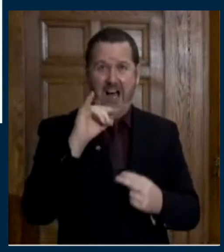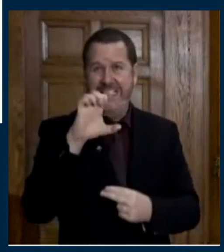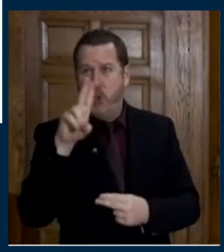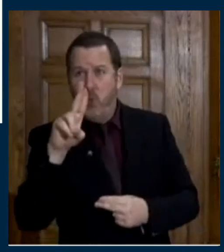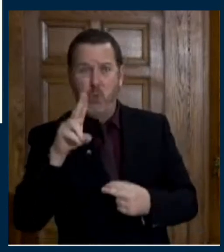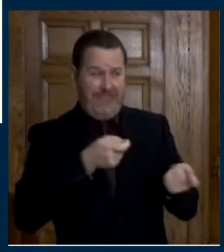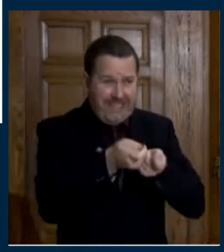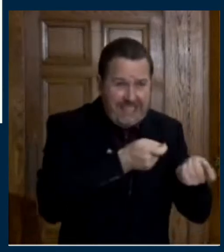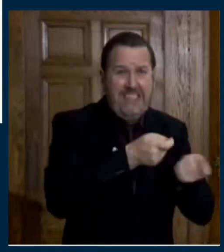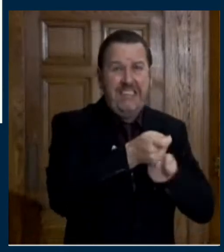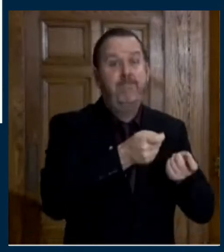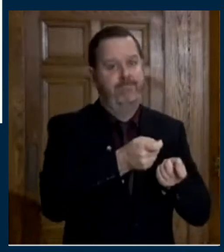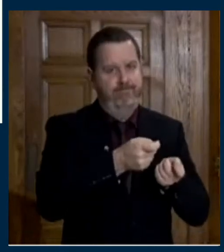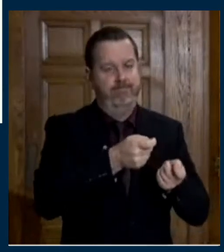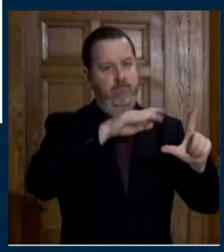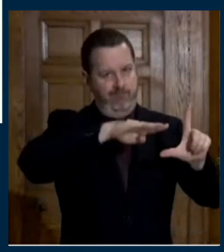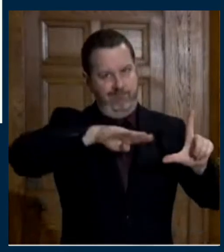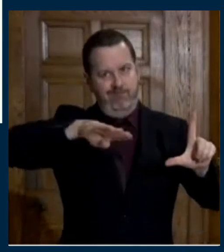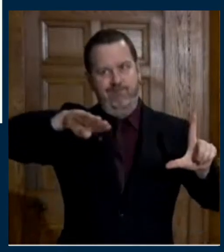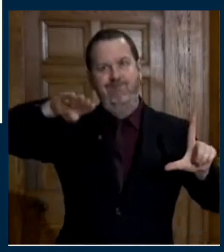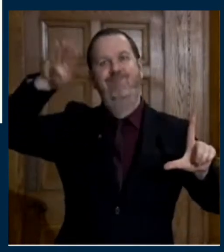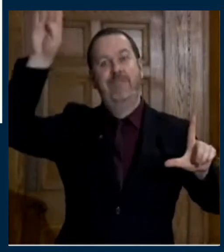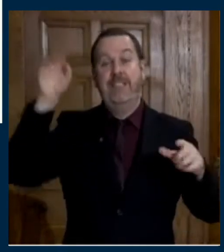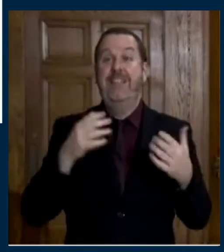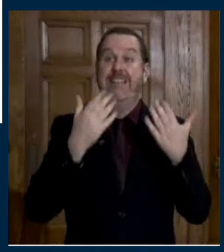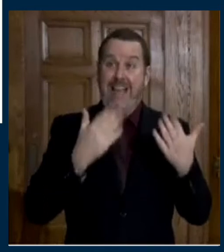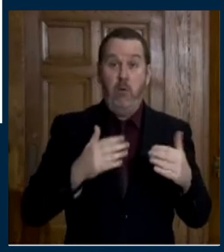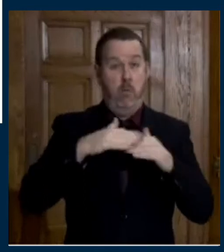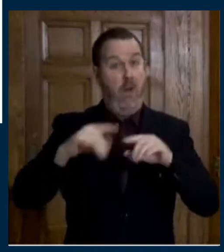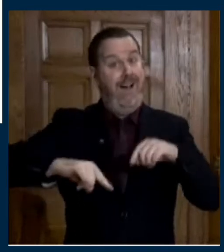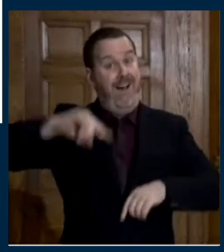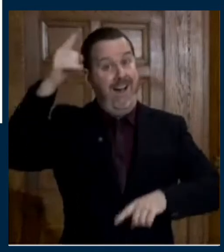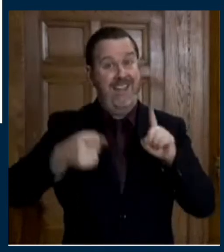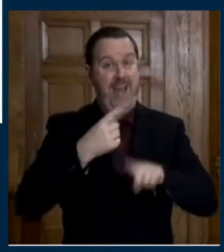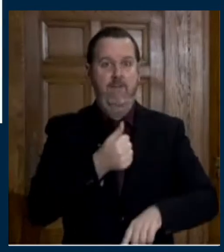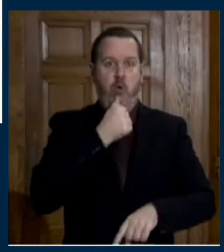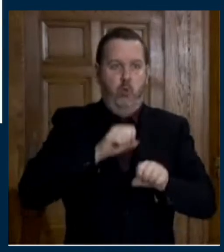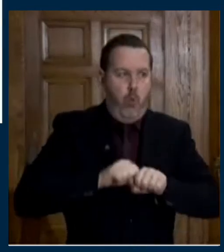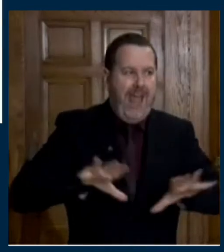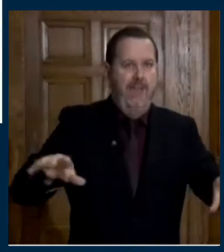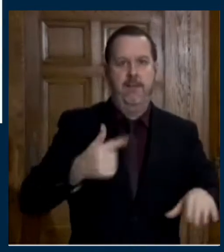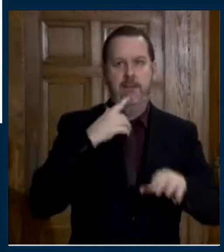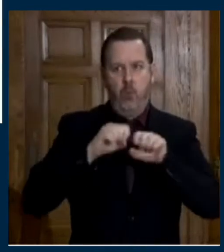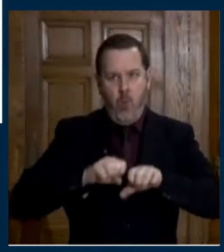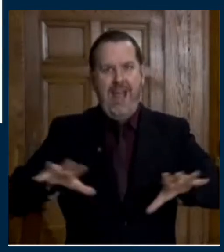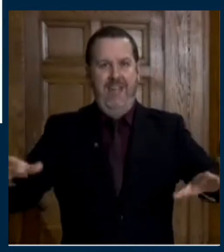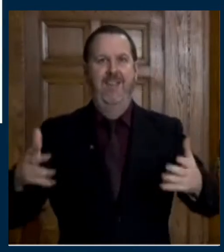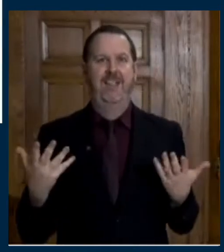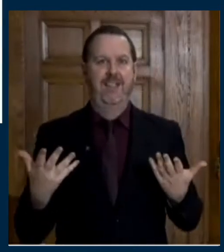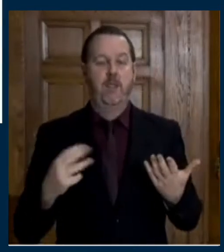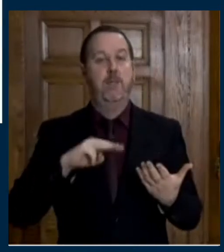same level as it peaked in wave 1 and wave 2, and still, I think, has some way to go. So pressures on critical